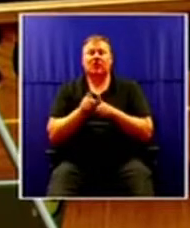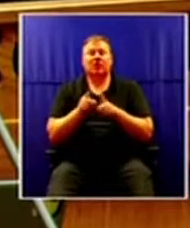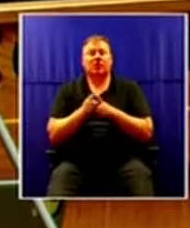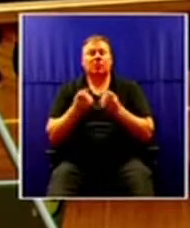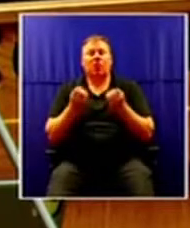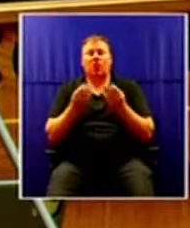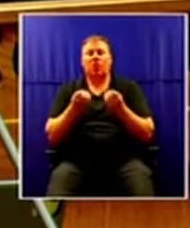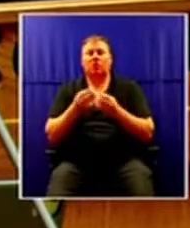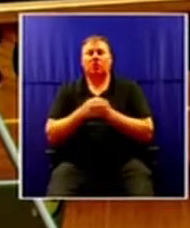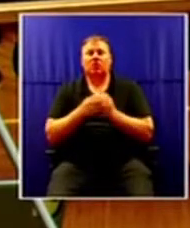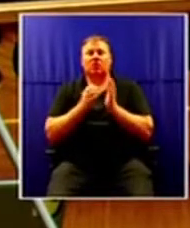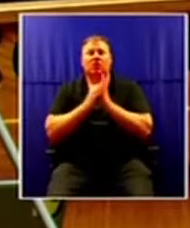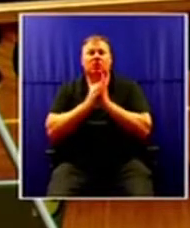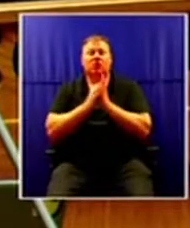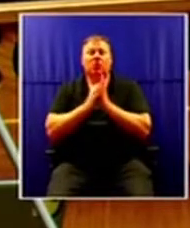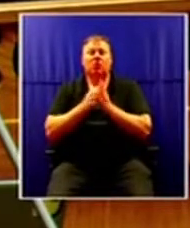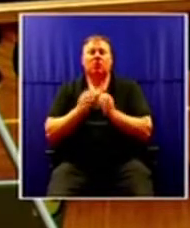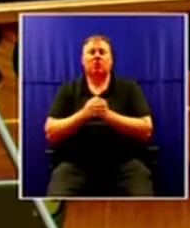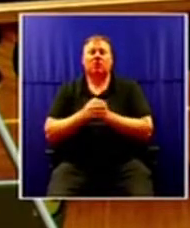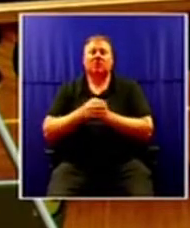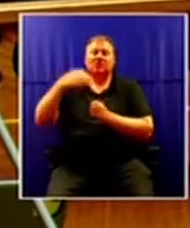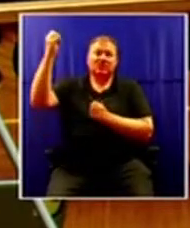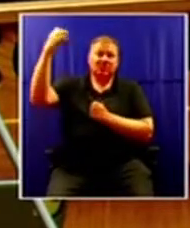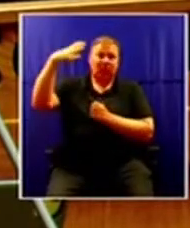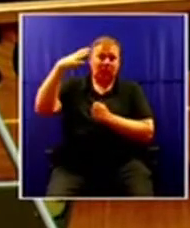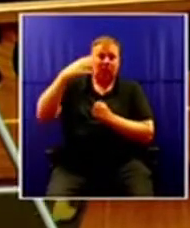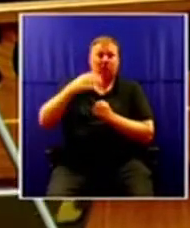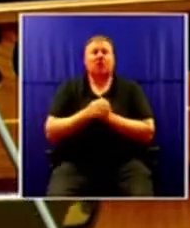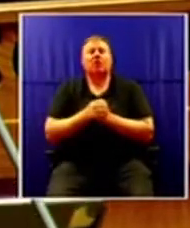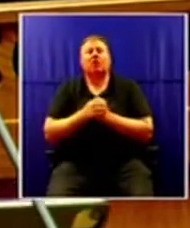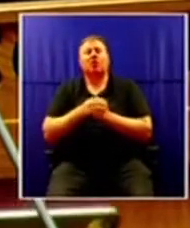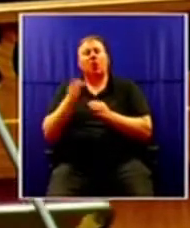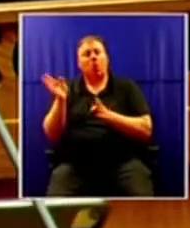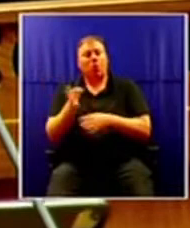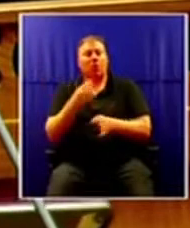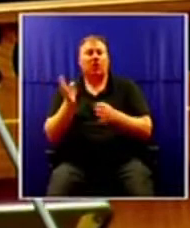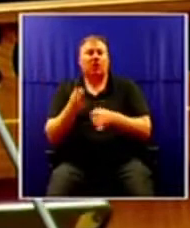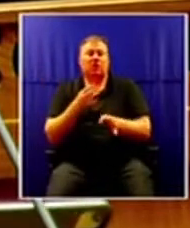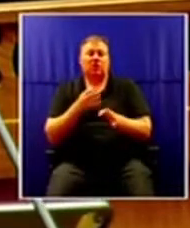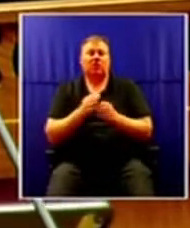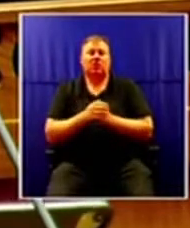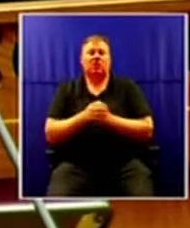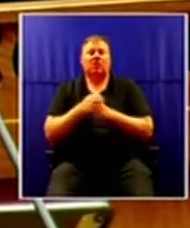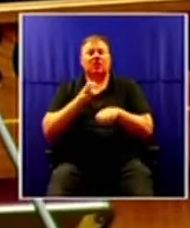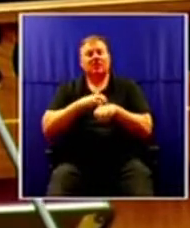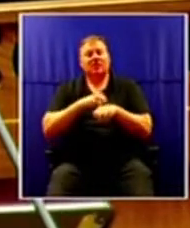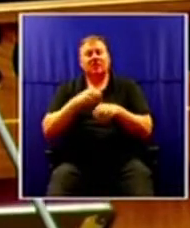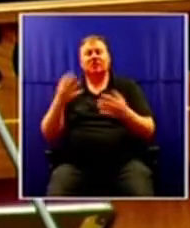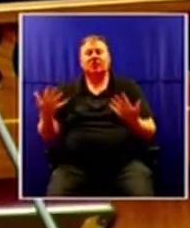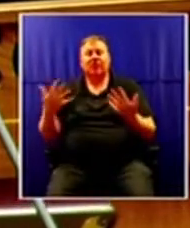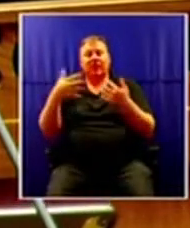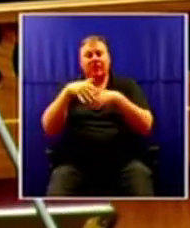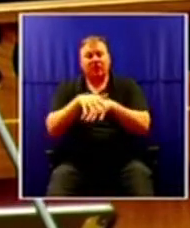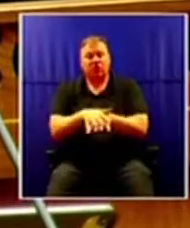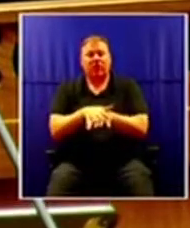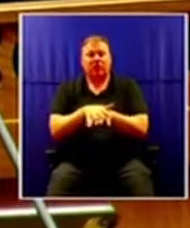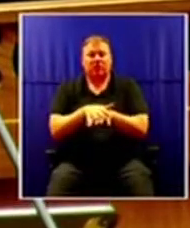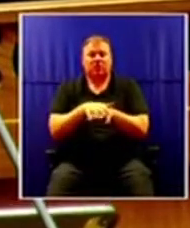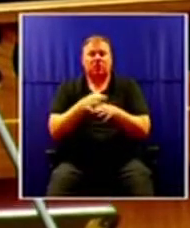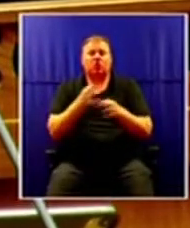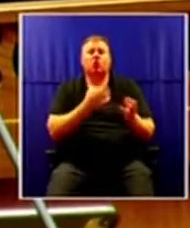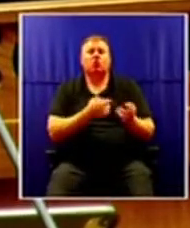the sun and the wind. That is why our Integrated Resource Plan